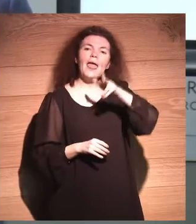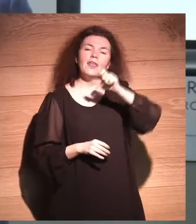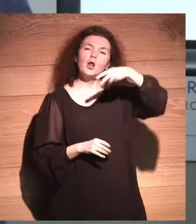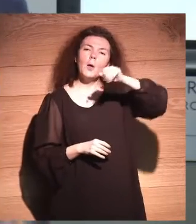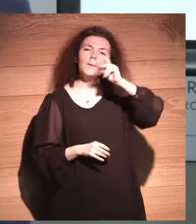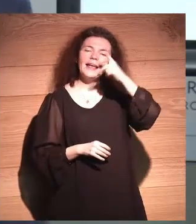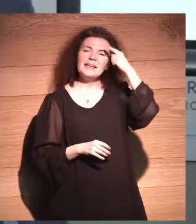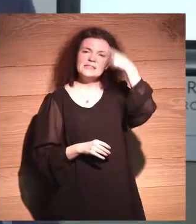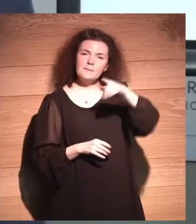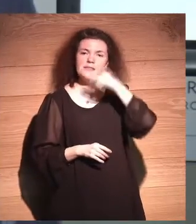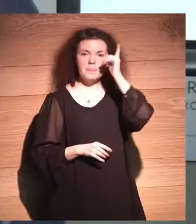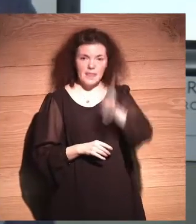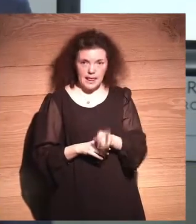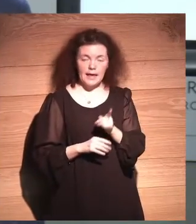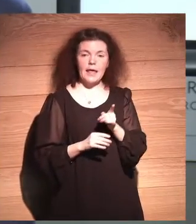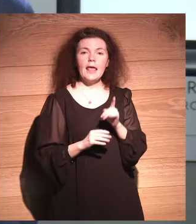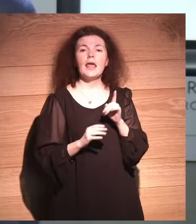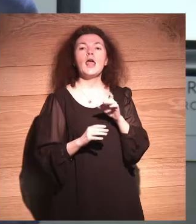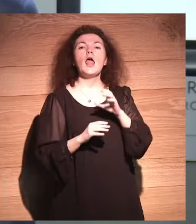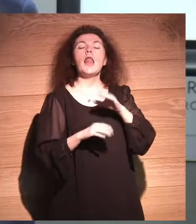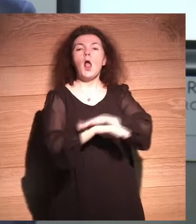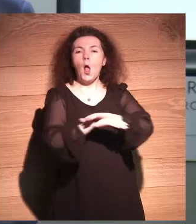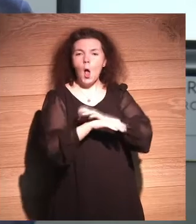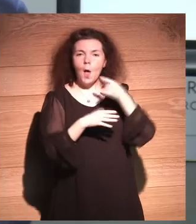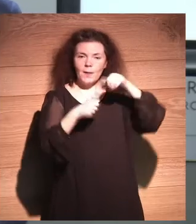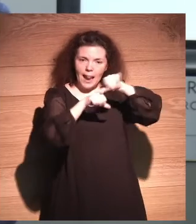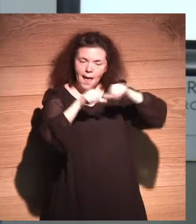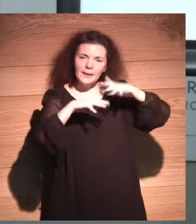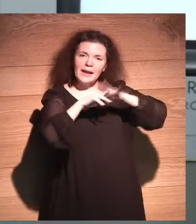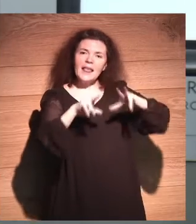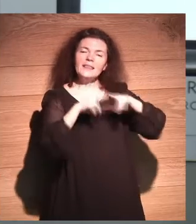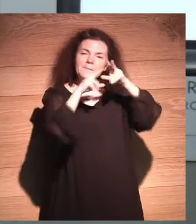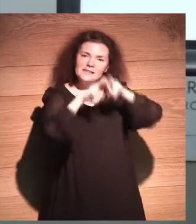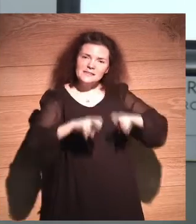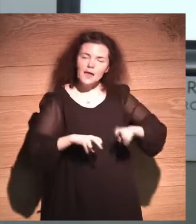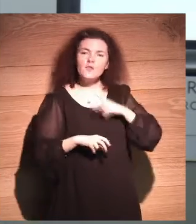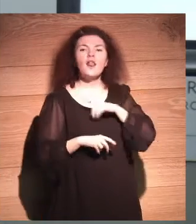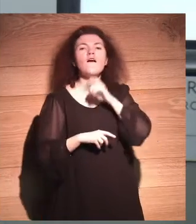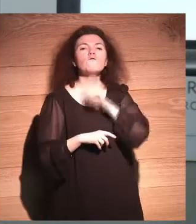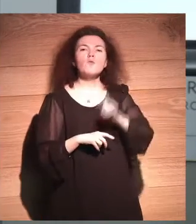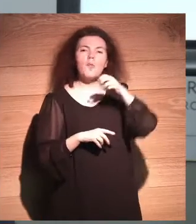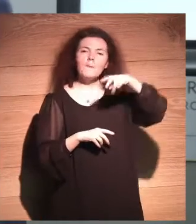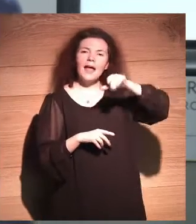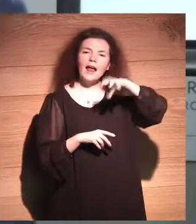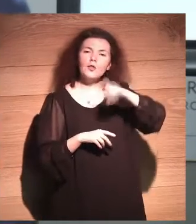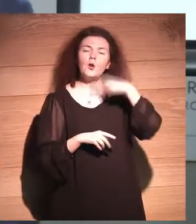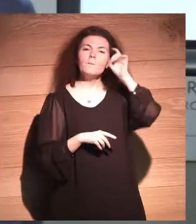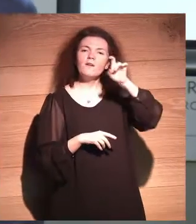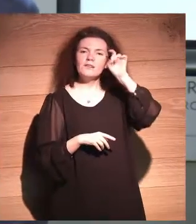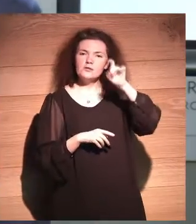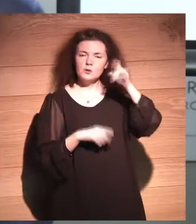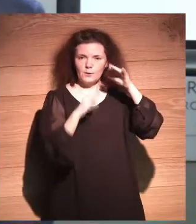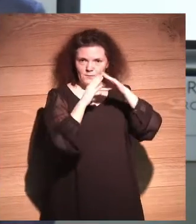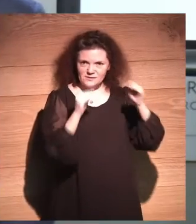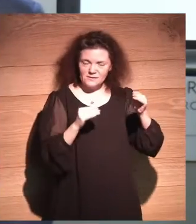talked about it in detail. That's why we brought Beth Noveck here today to talk about open democracy and the